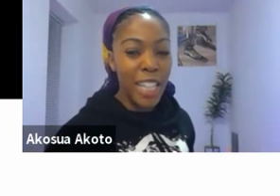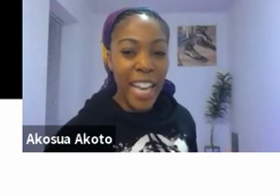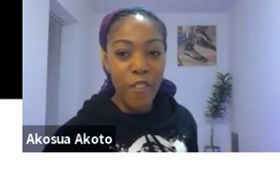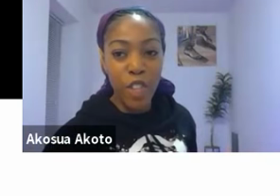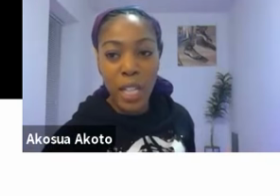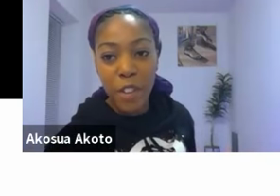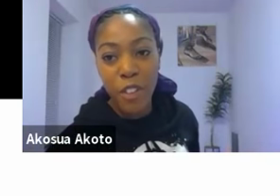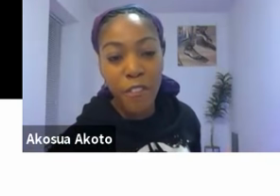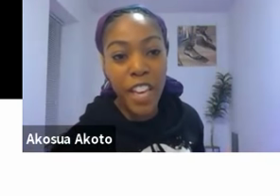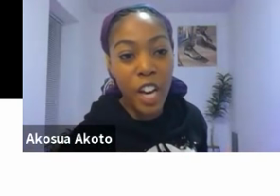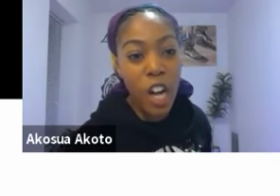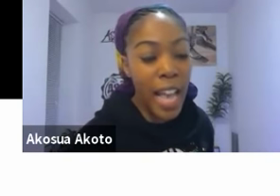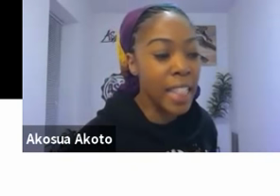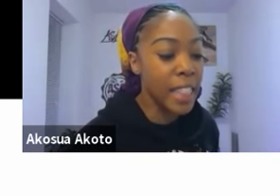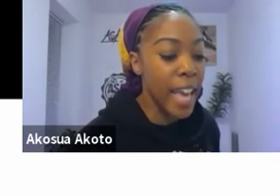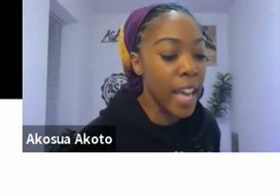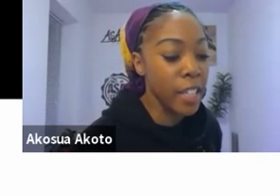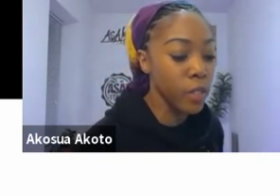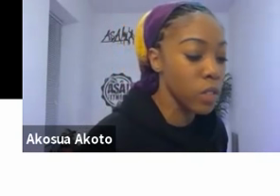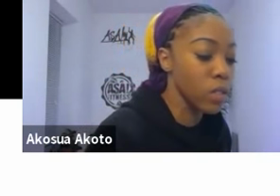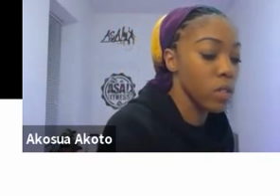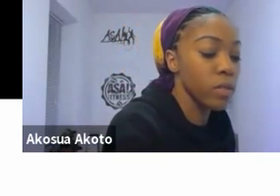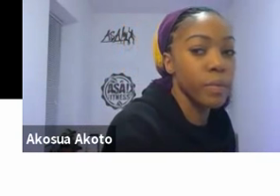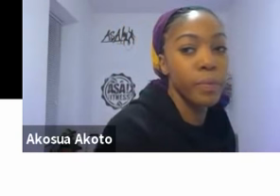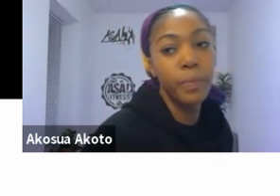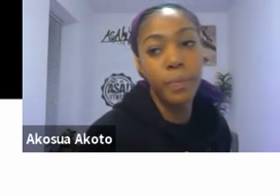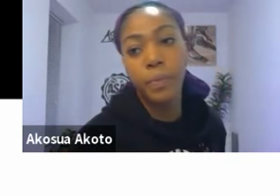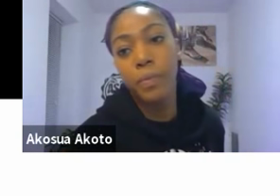So it's gonna give you a different feel and then